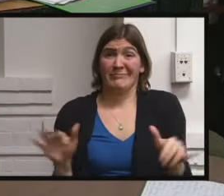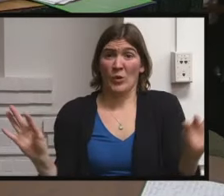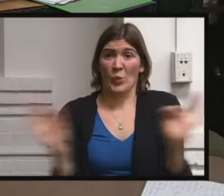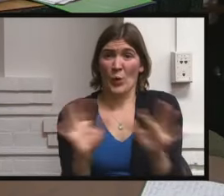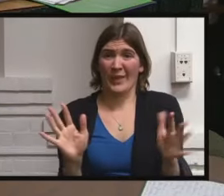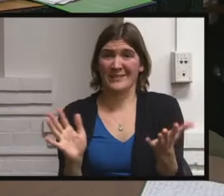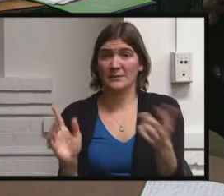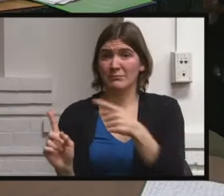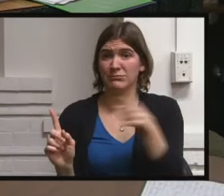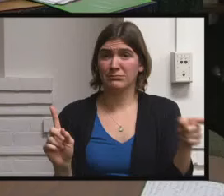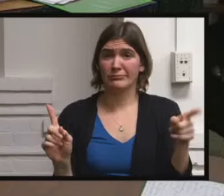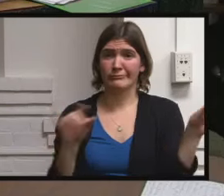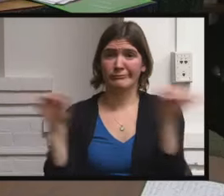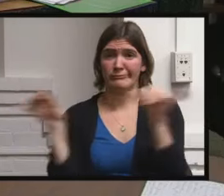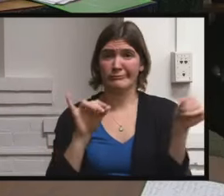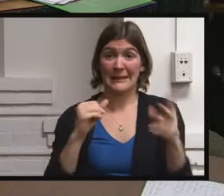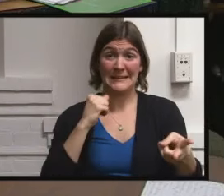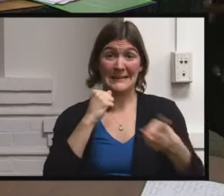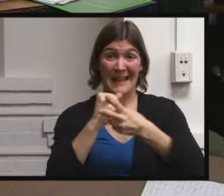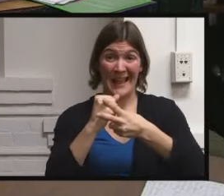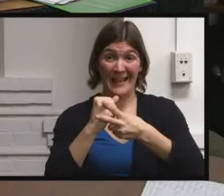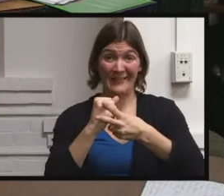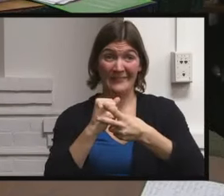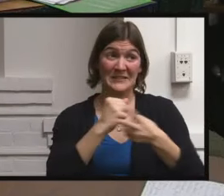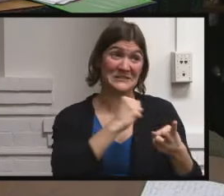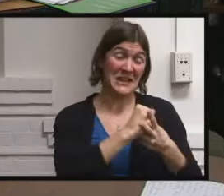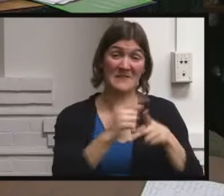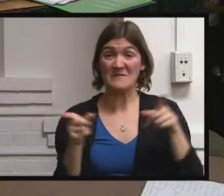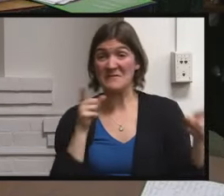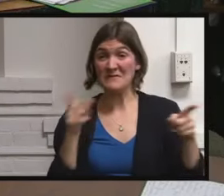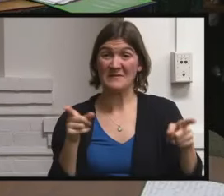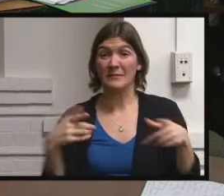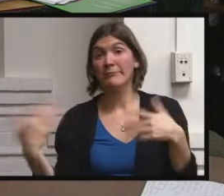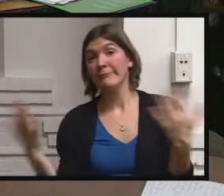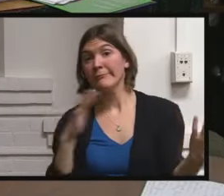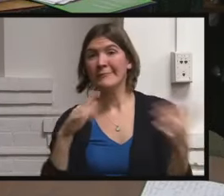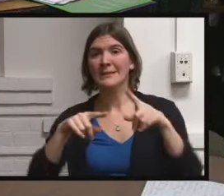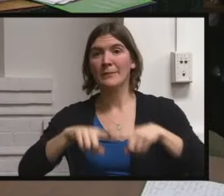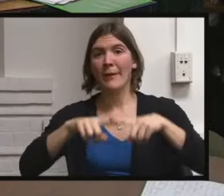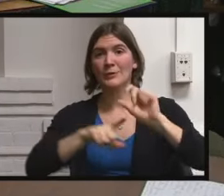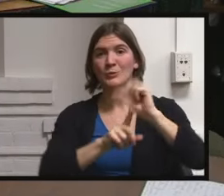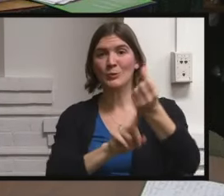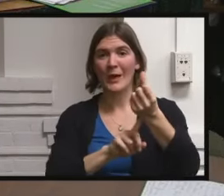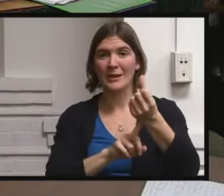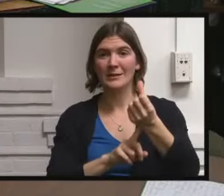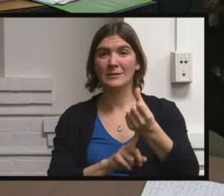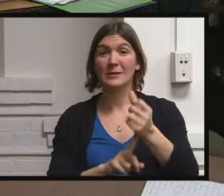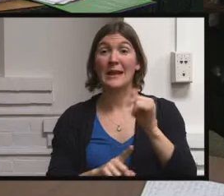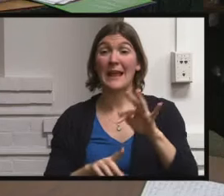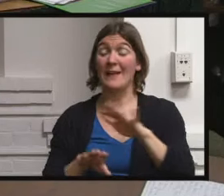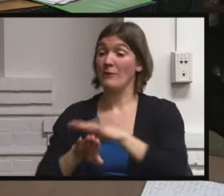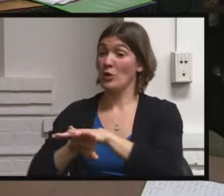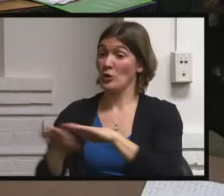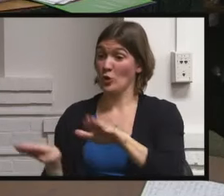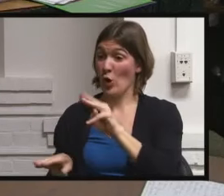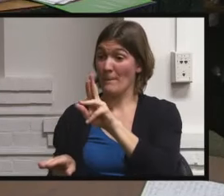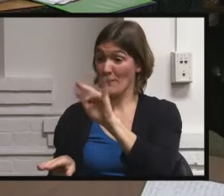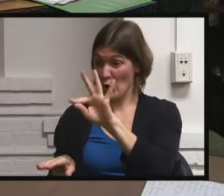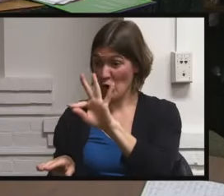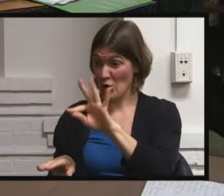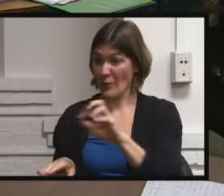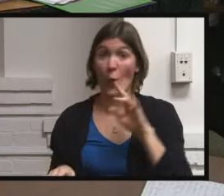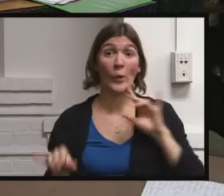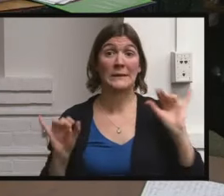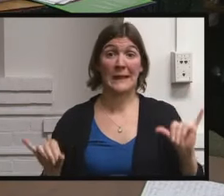It appears to be savings under either scenario, whether there would be a no MRF budget or a status